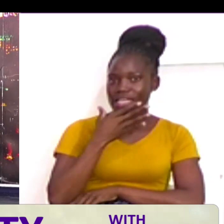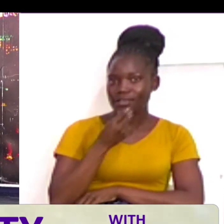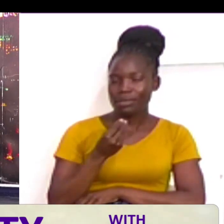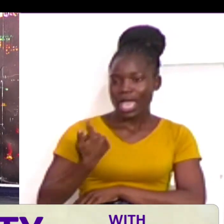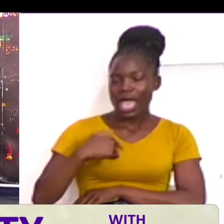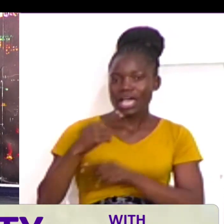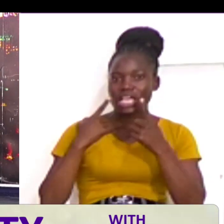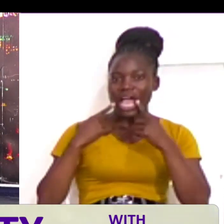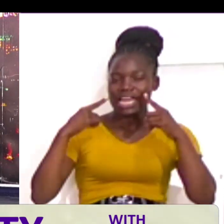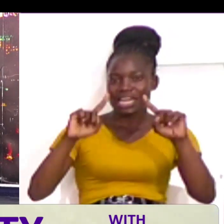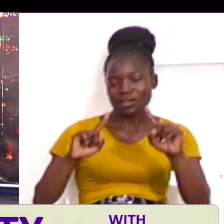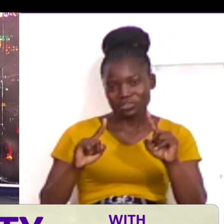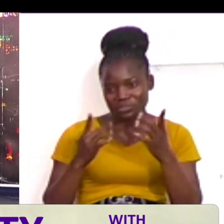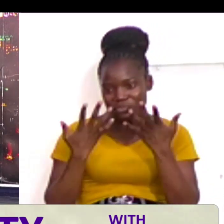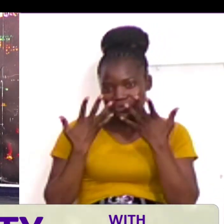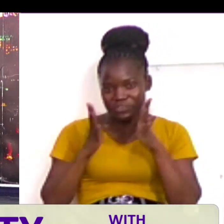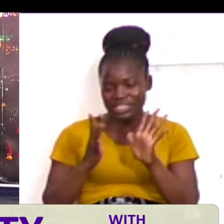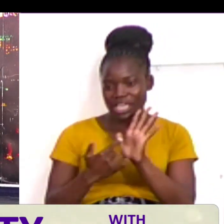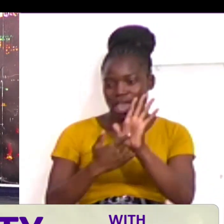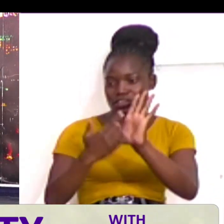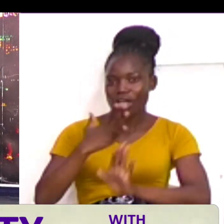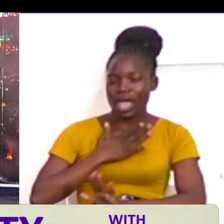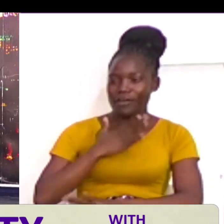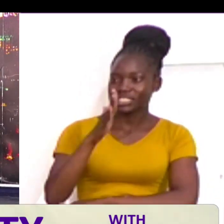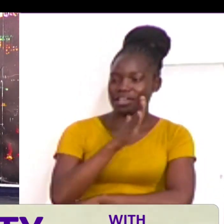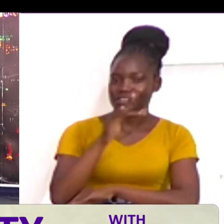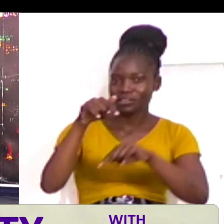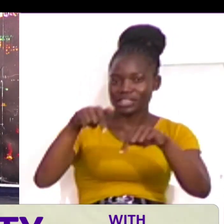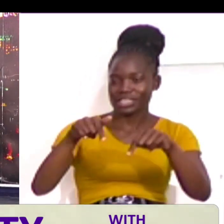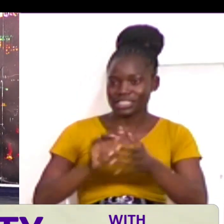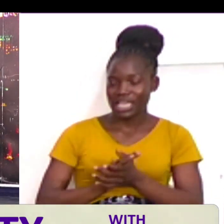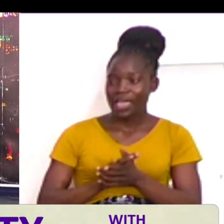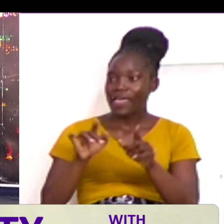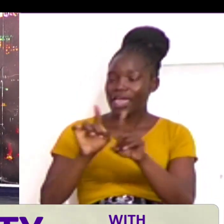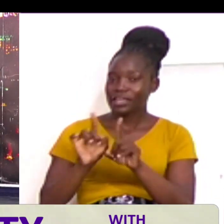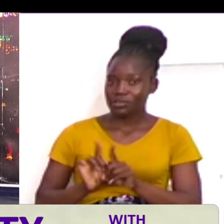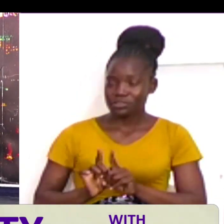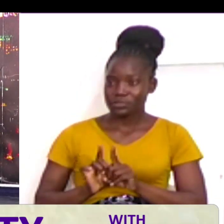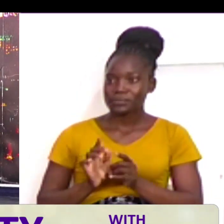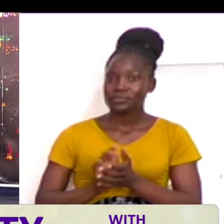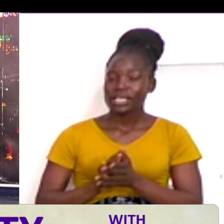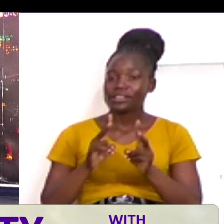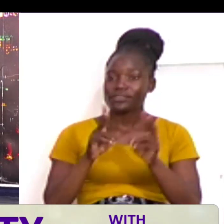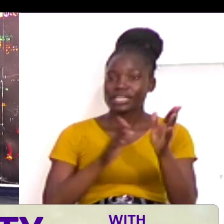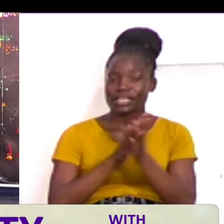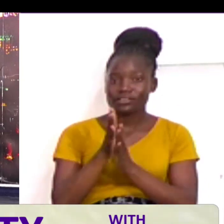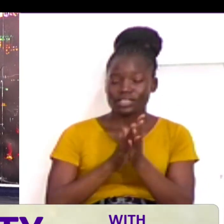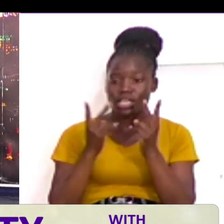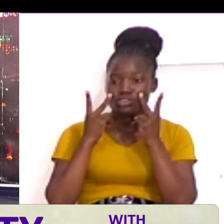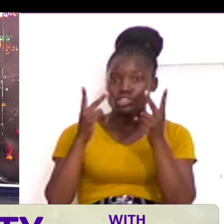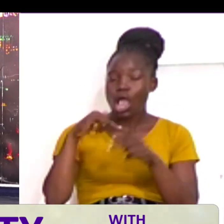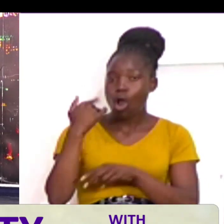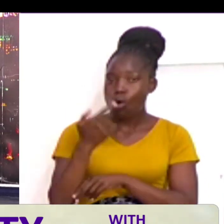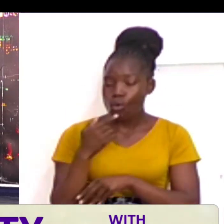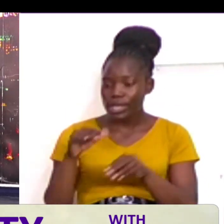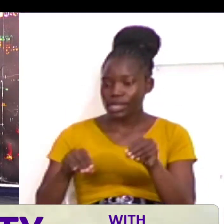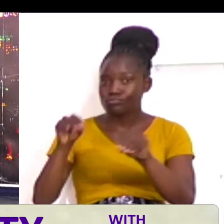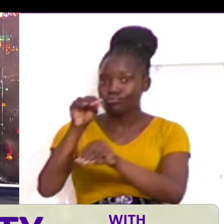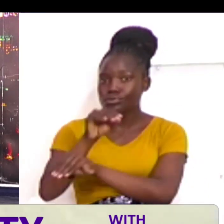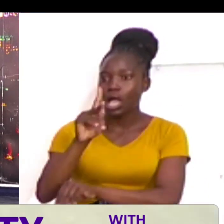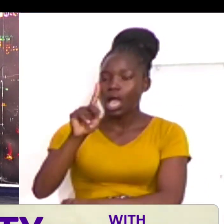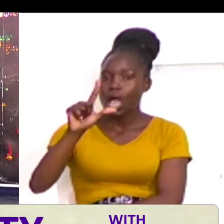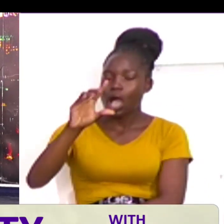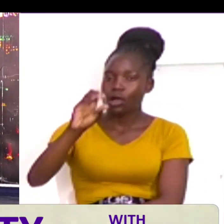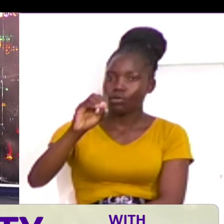we are announcing our departure this afternoon. Tunakafunga in style. But then again, it is quite interesting to see who is going to fill in those shoes. But then